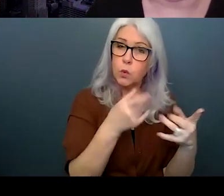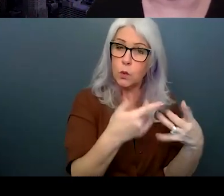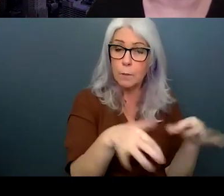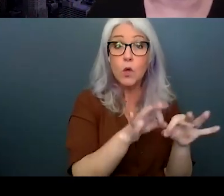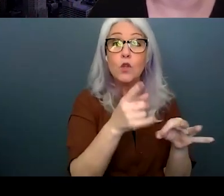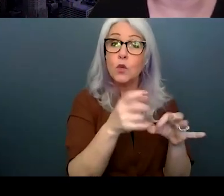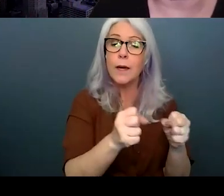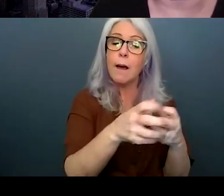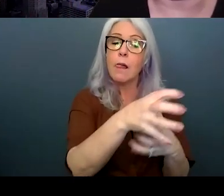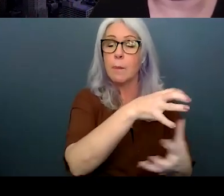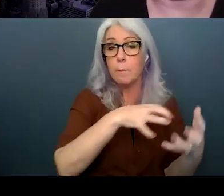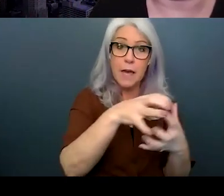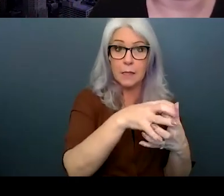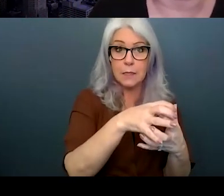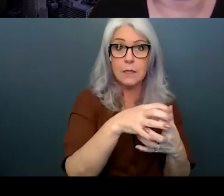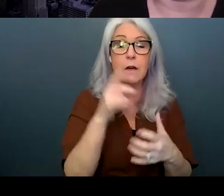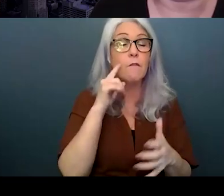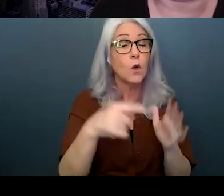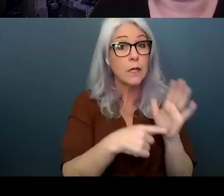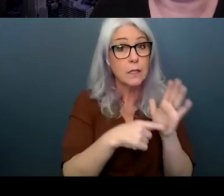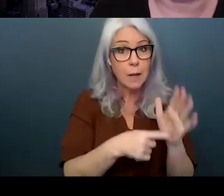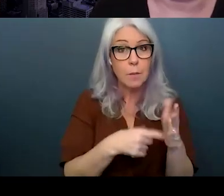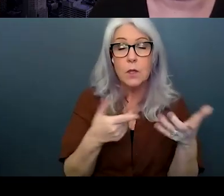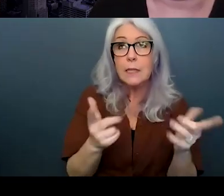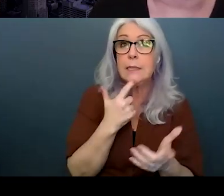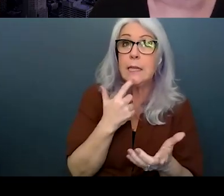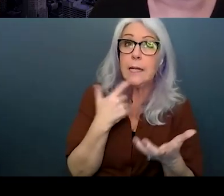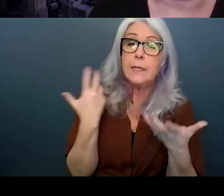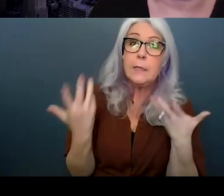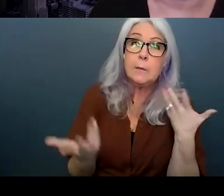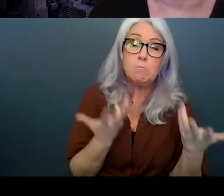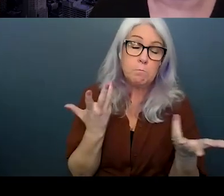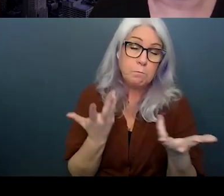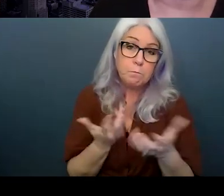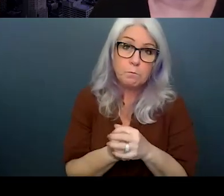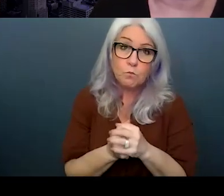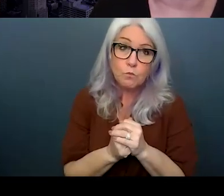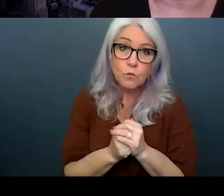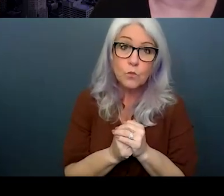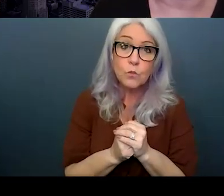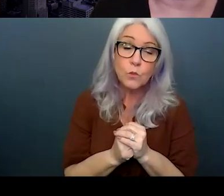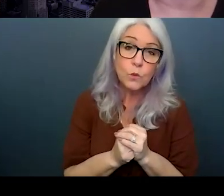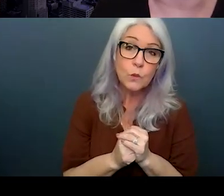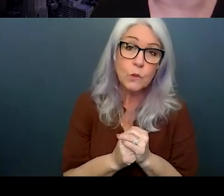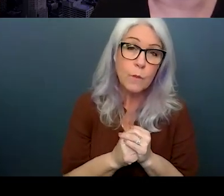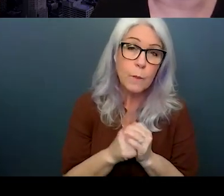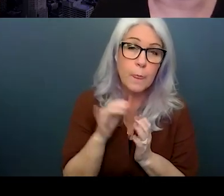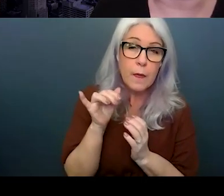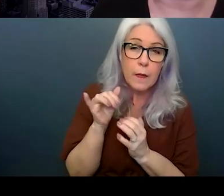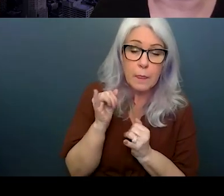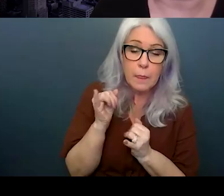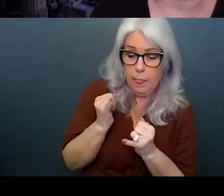mix. So for example, if for some reason um, this last part